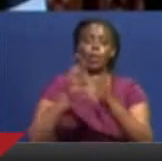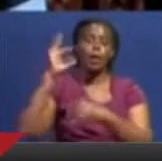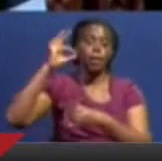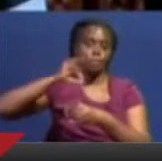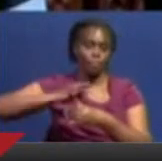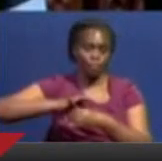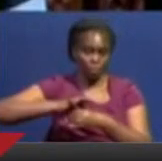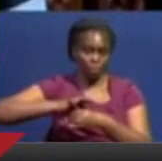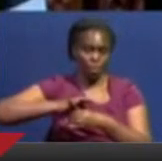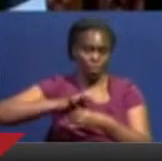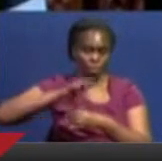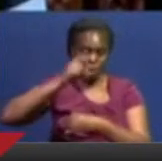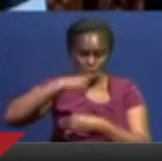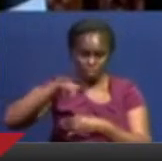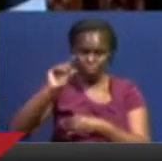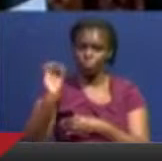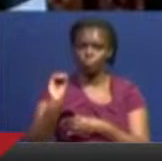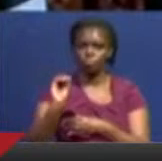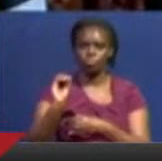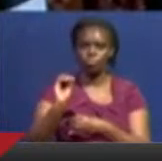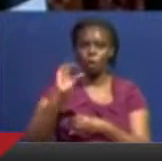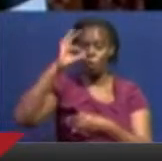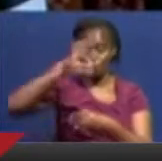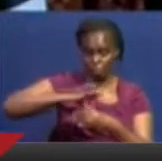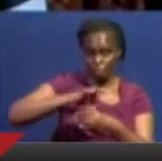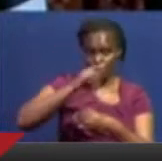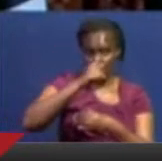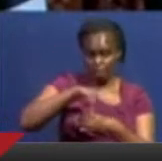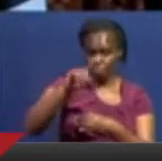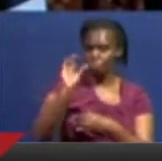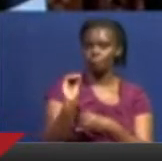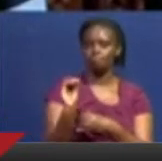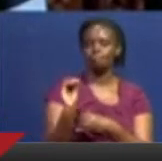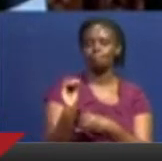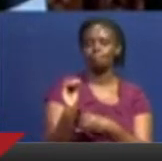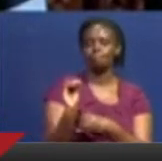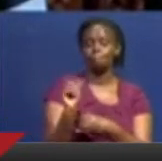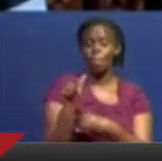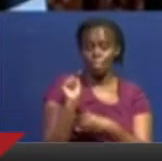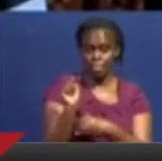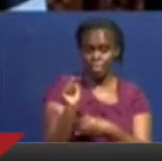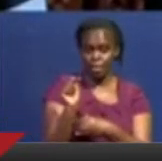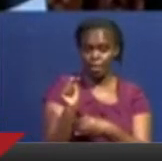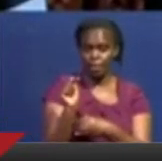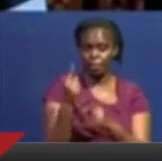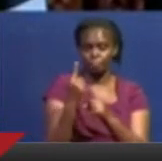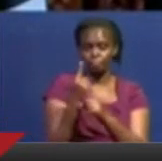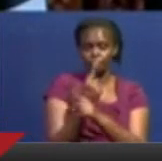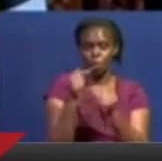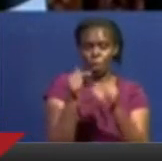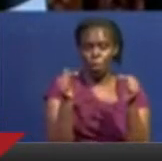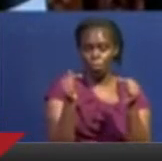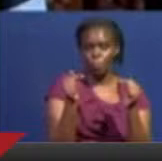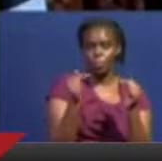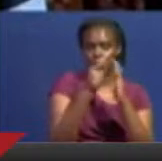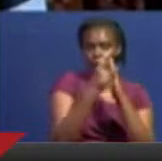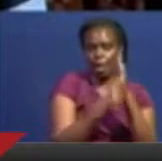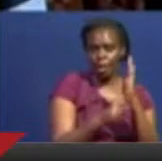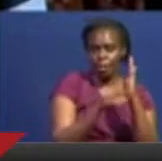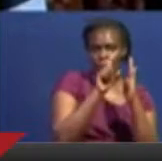vote and not approve the nomination. Indeed, this is to be distinguished from the provisions of Article